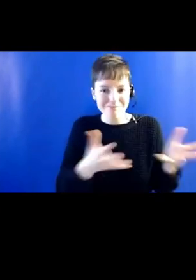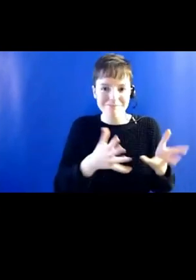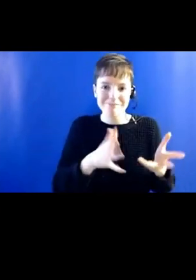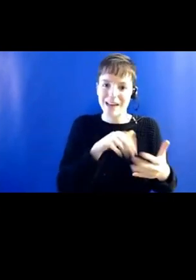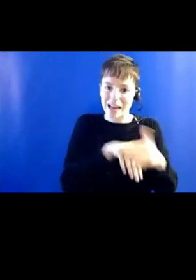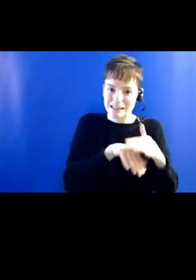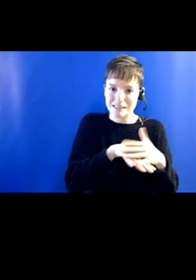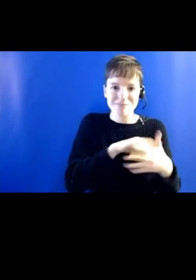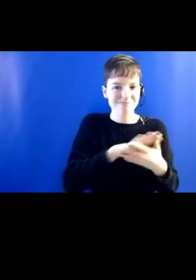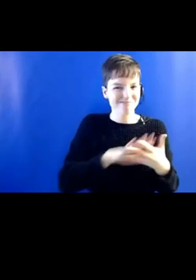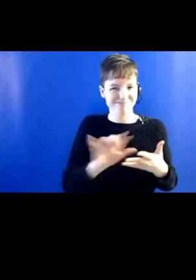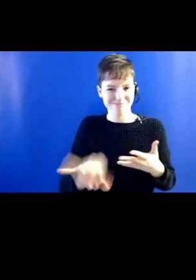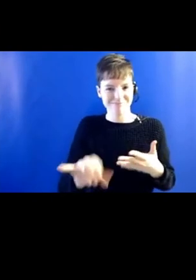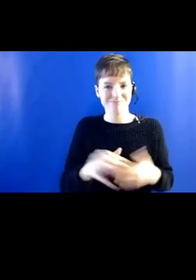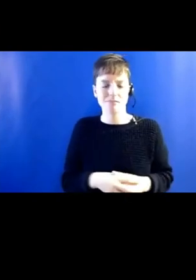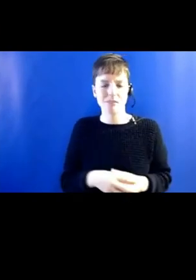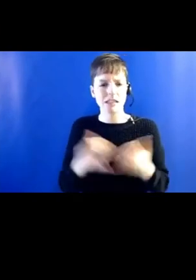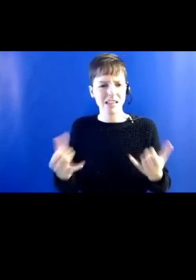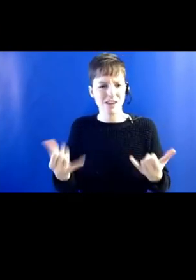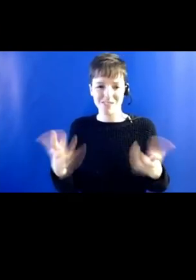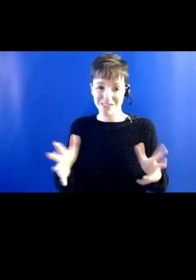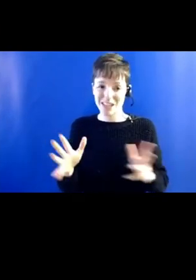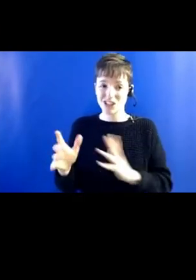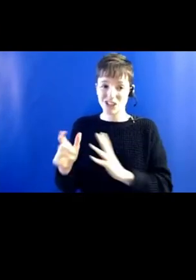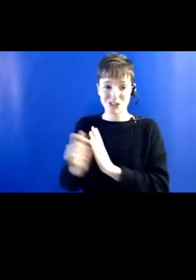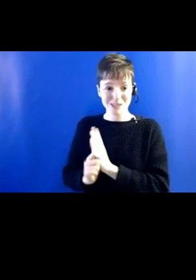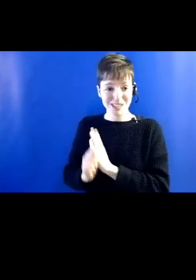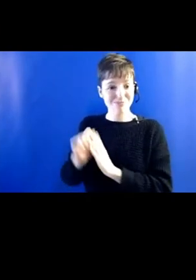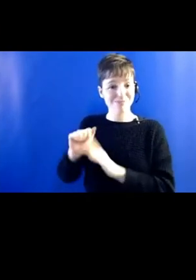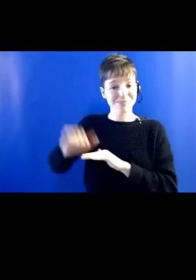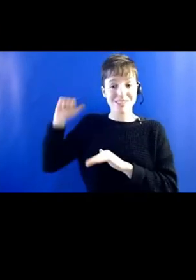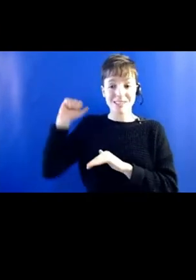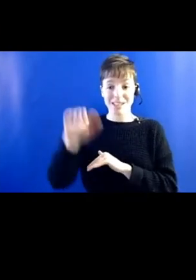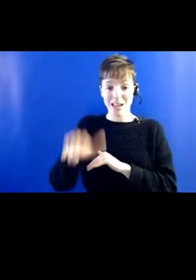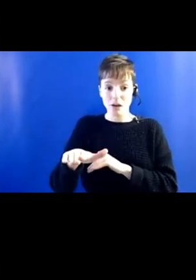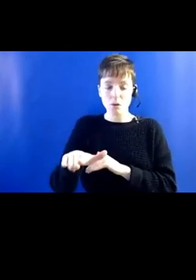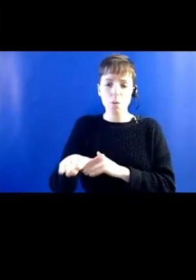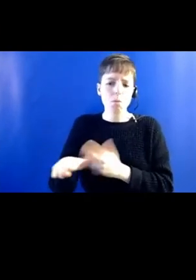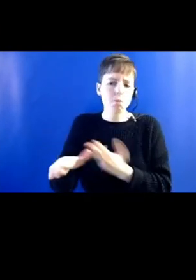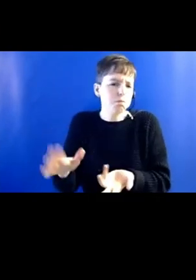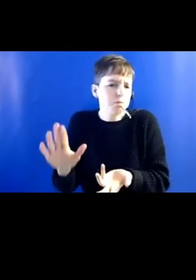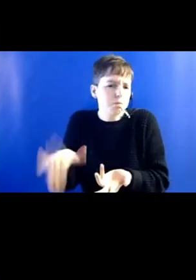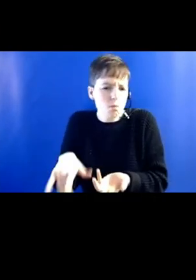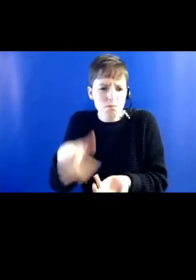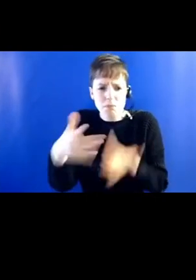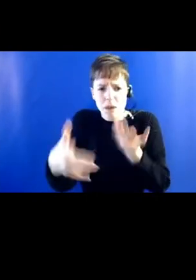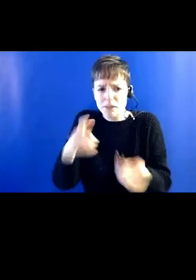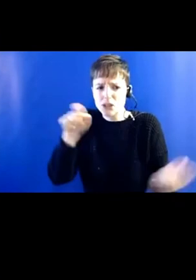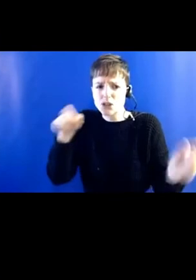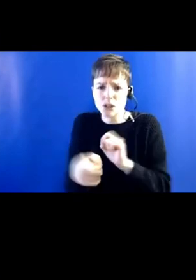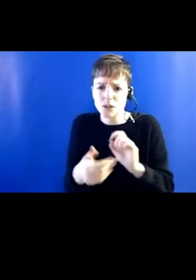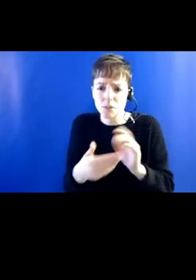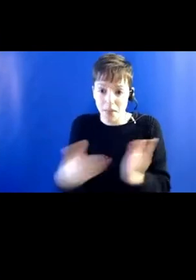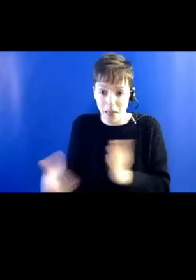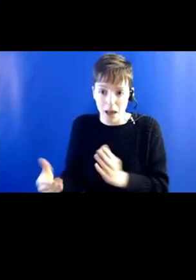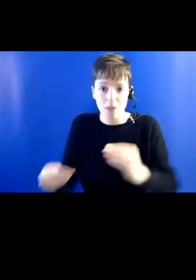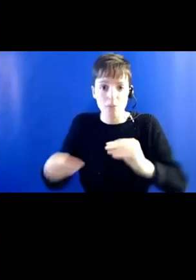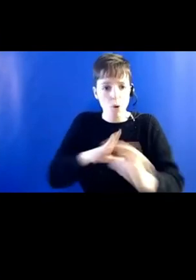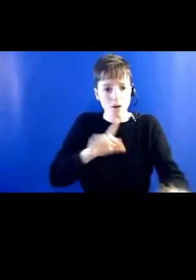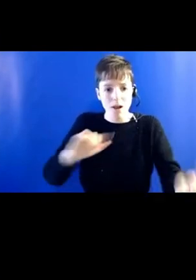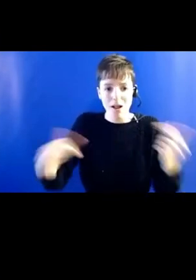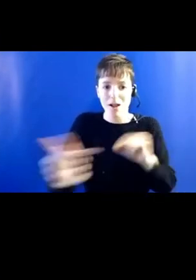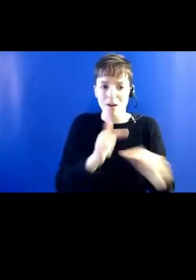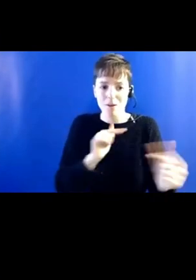you, we are thinking of changing our original plan and move right to a more interactive discussion, inviting all of you